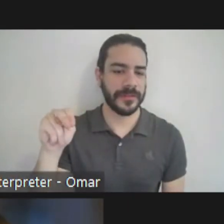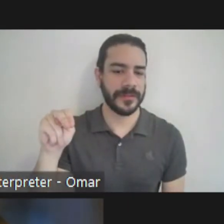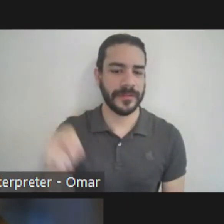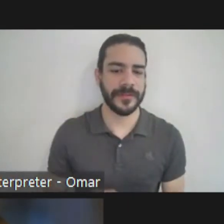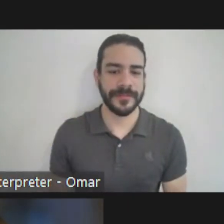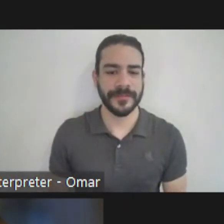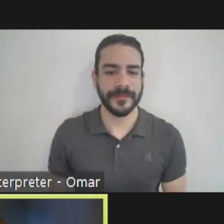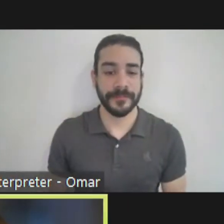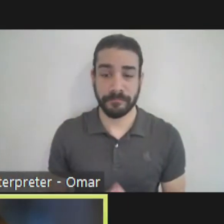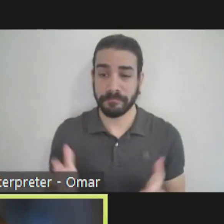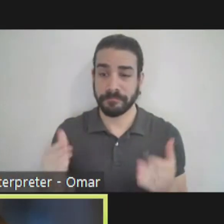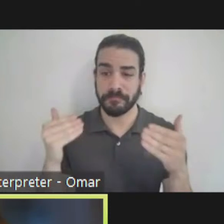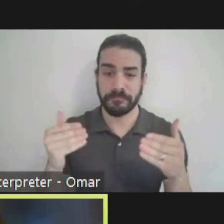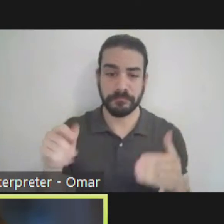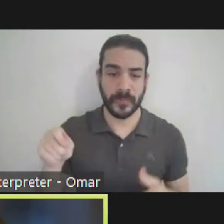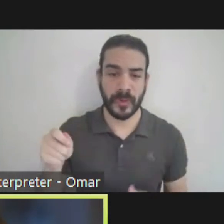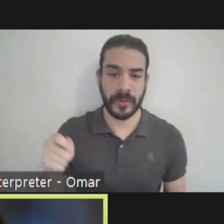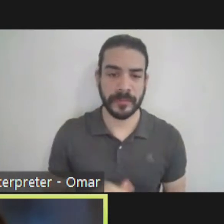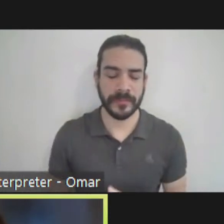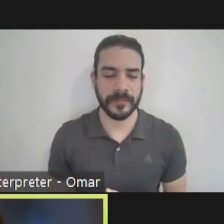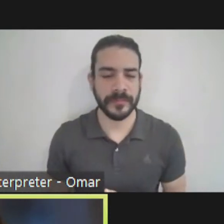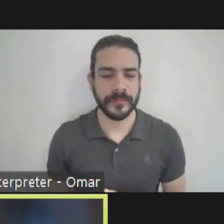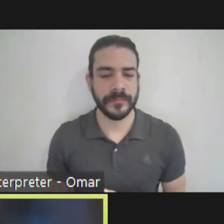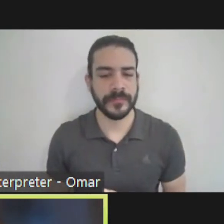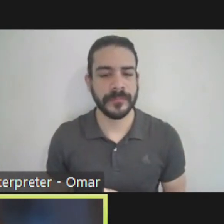you would turn on your video.